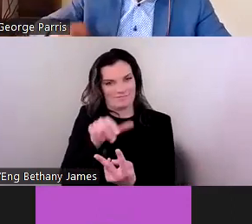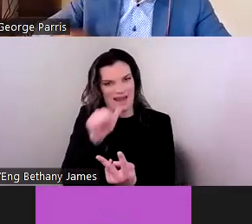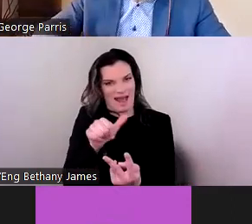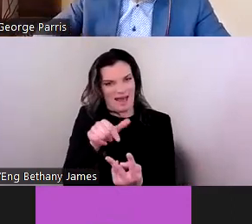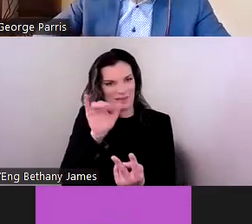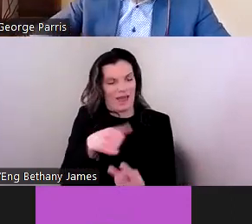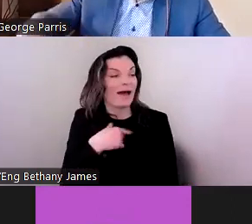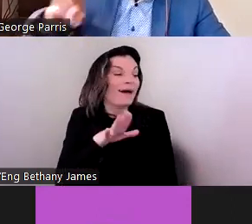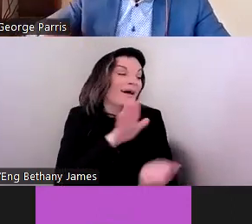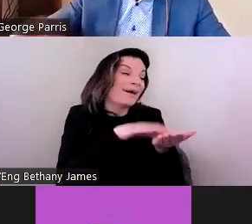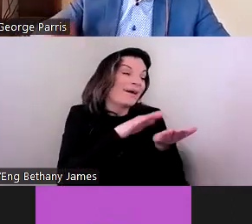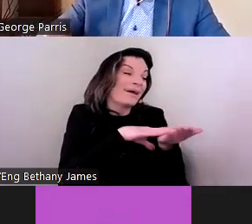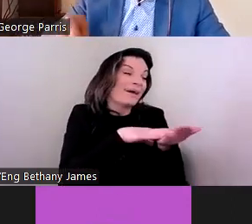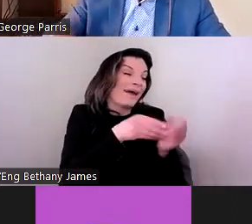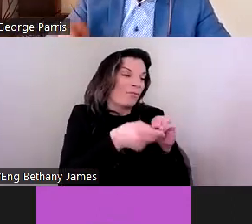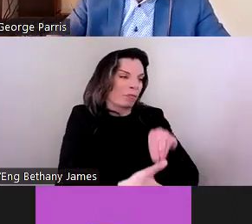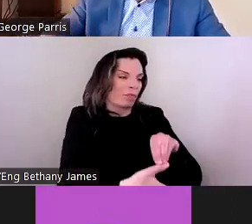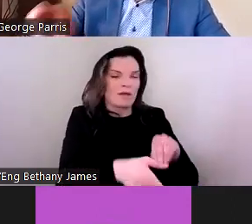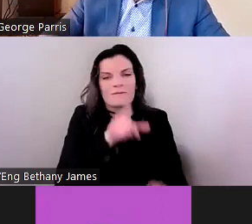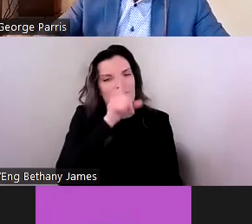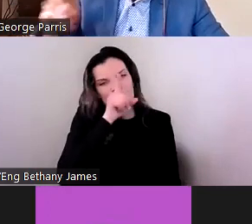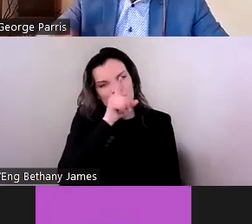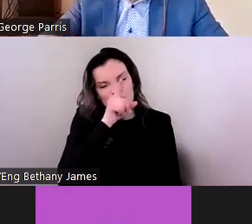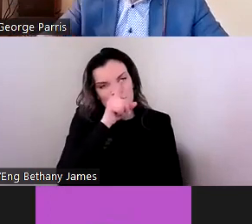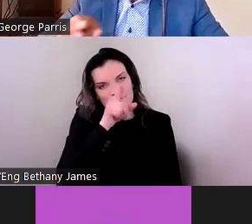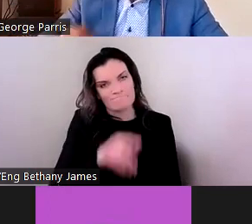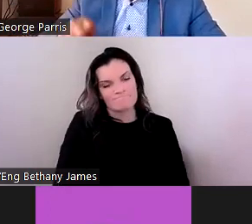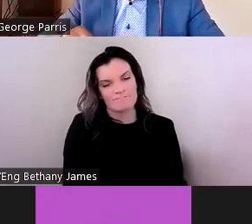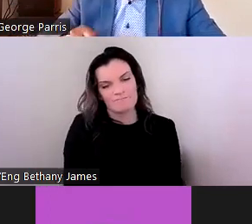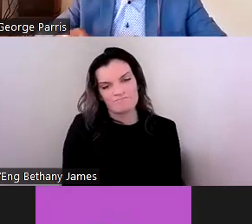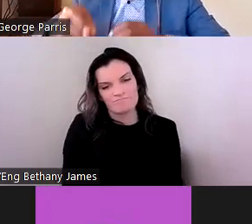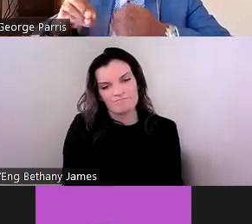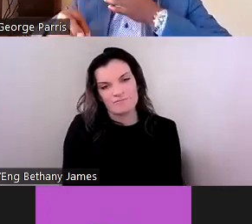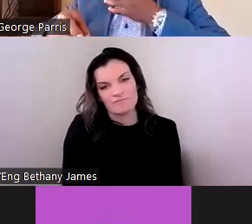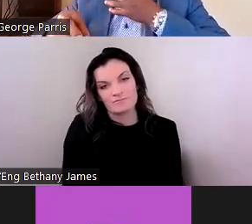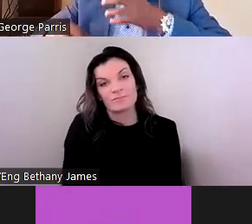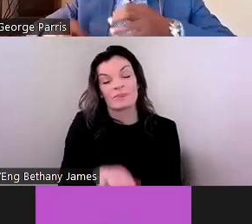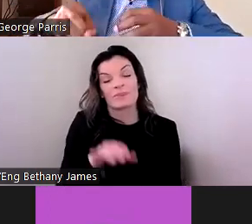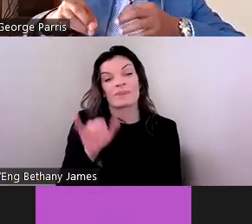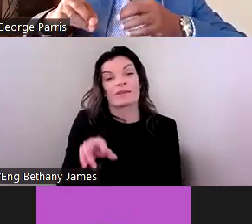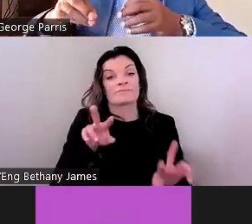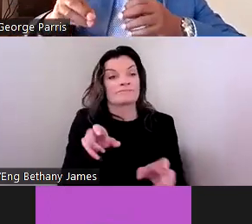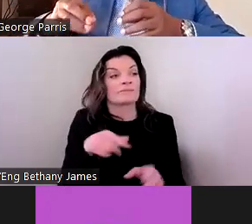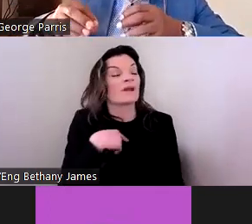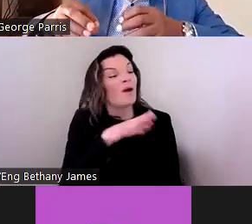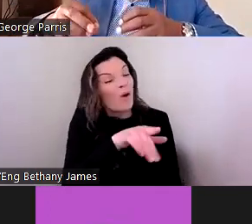at a different time. The but doesn't have to be part of the praise. The but doesn't have to be part of